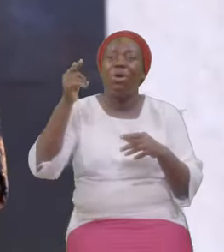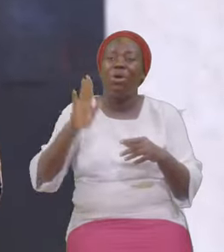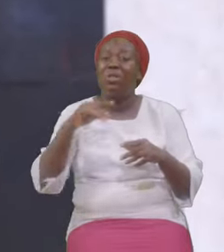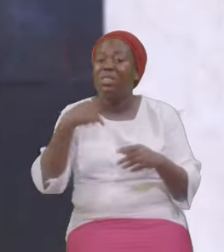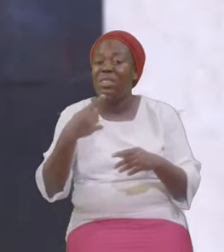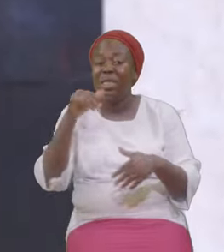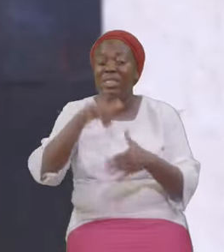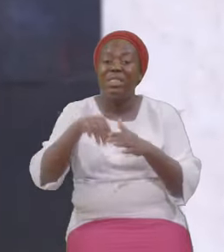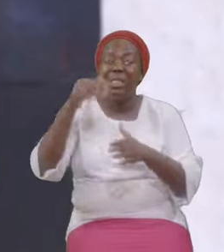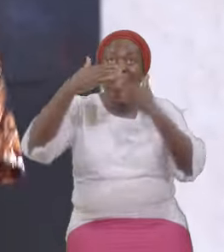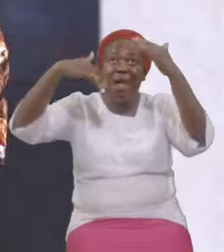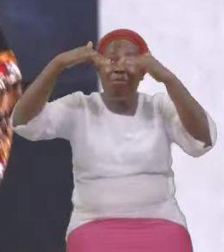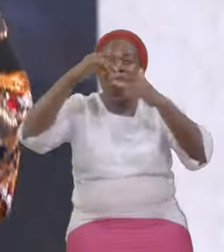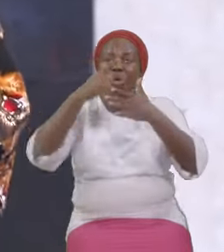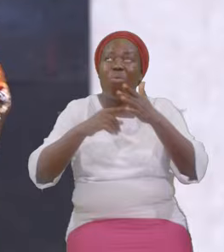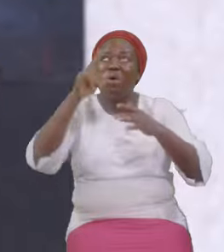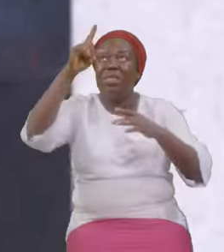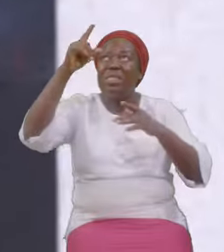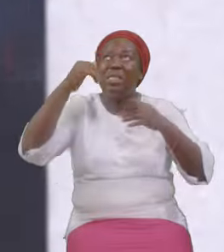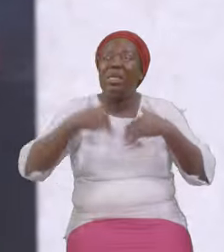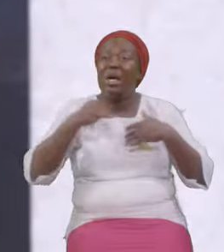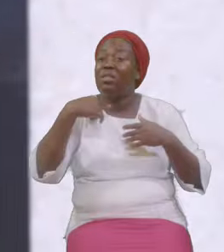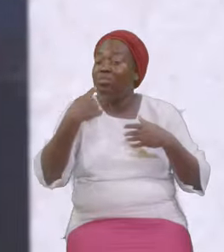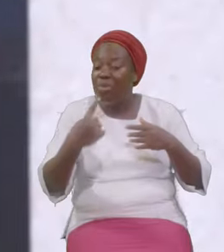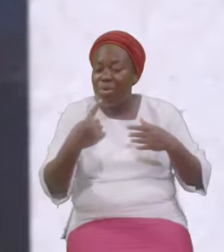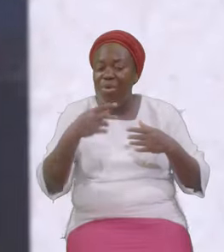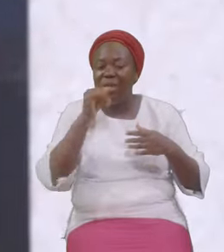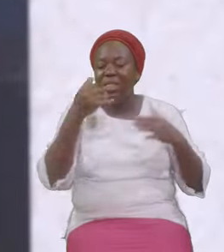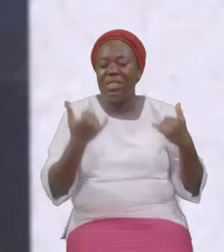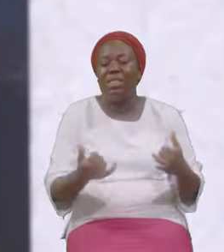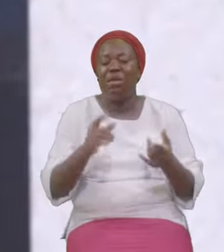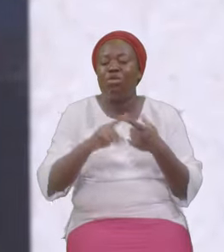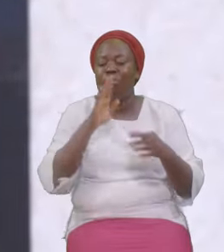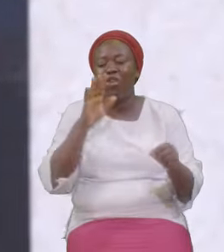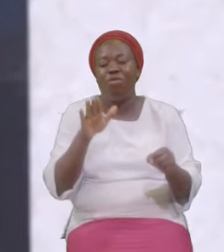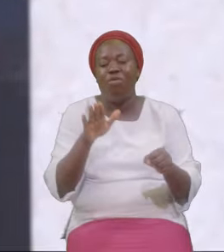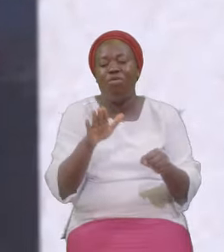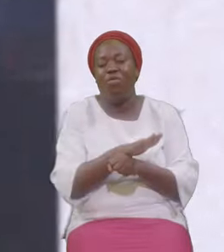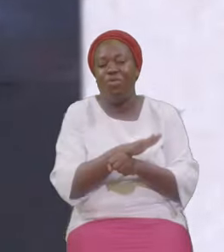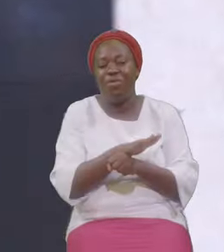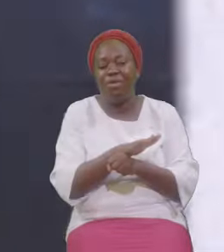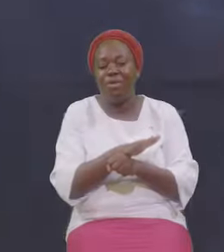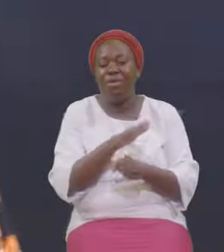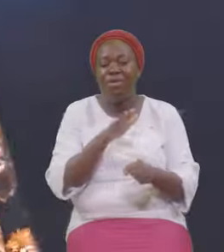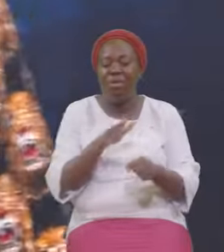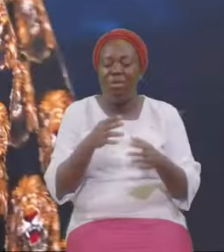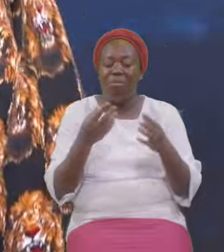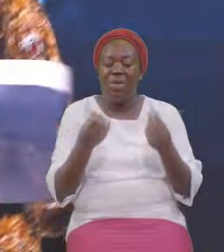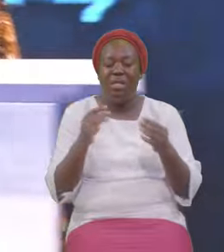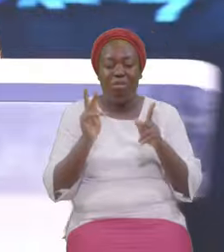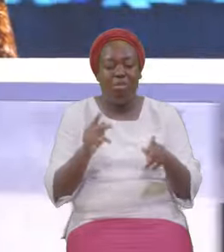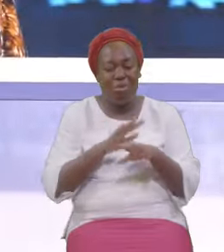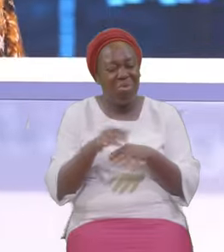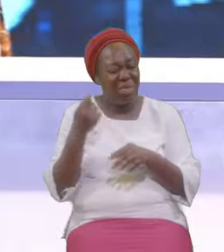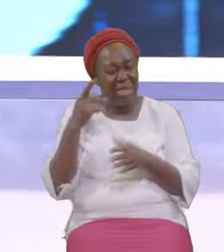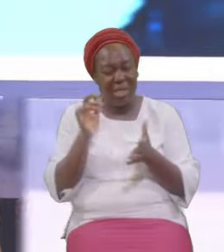had spoken is now to be fulfilled. Many people don't understand that. They think